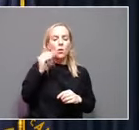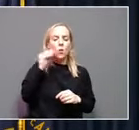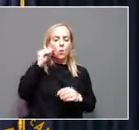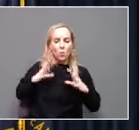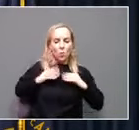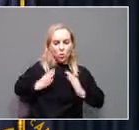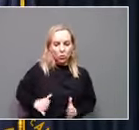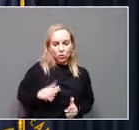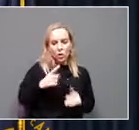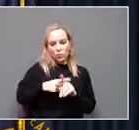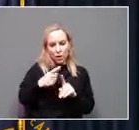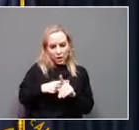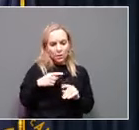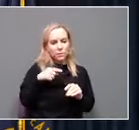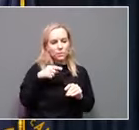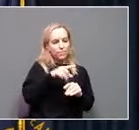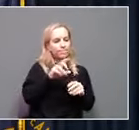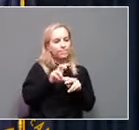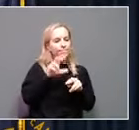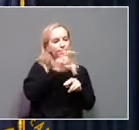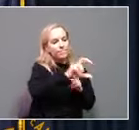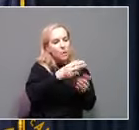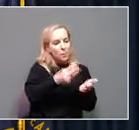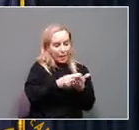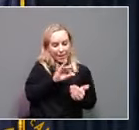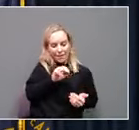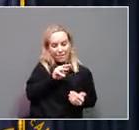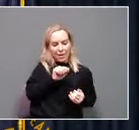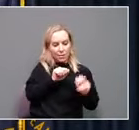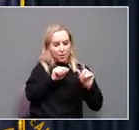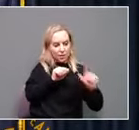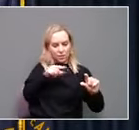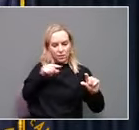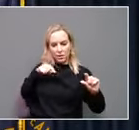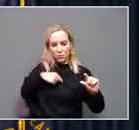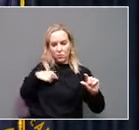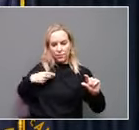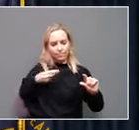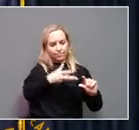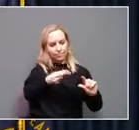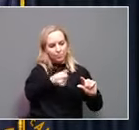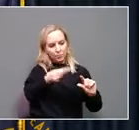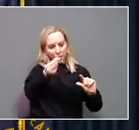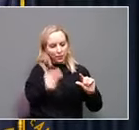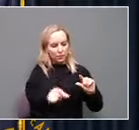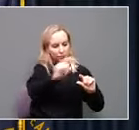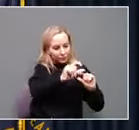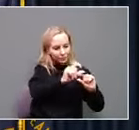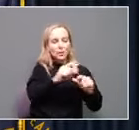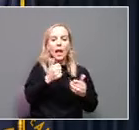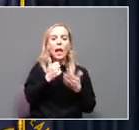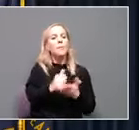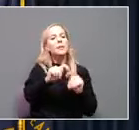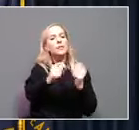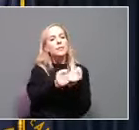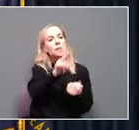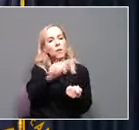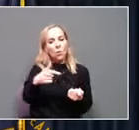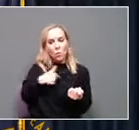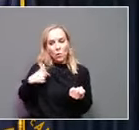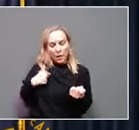top of what FEMA has provided. Helping our friends and neighbors is what Team Kentucky is all about. When we asked you to donate to the